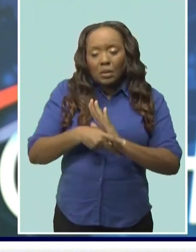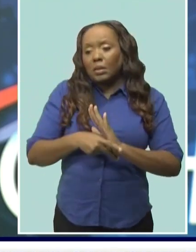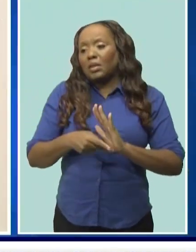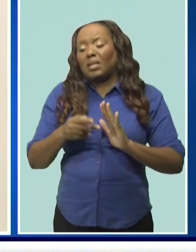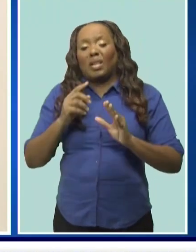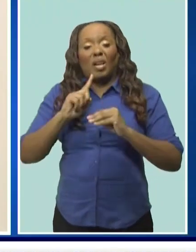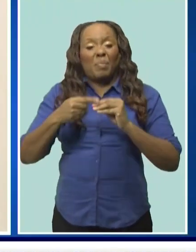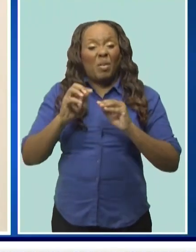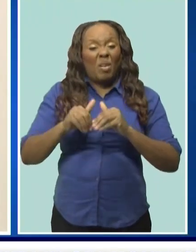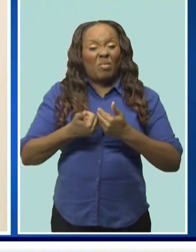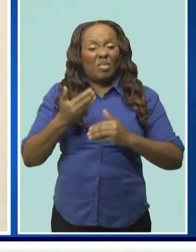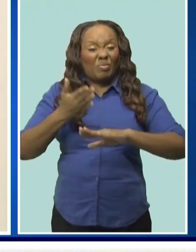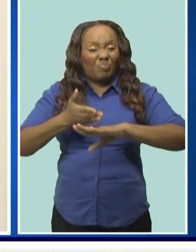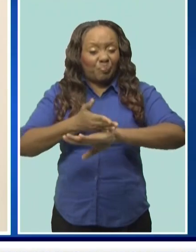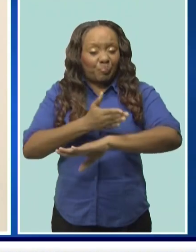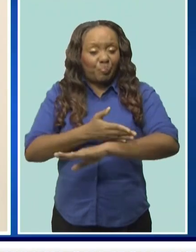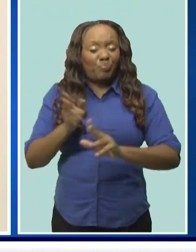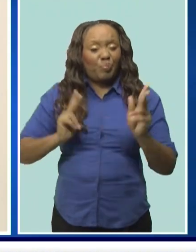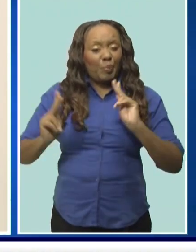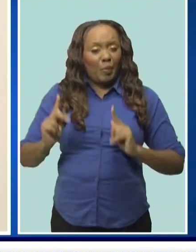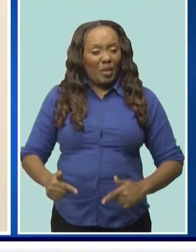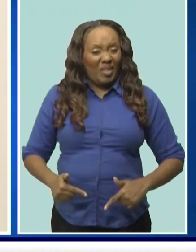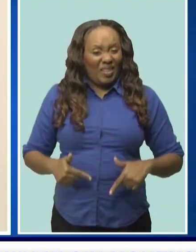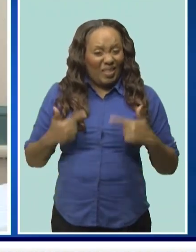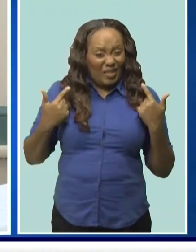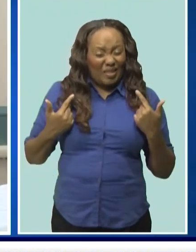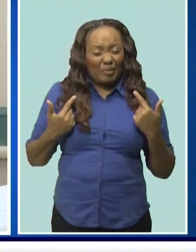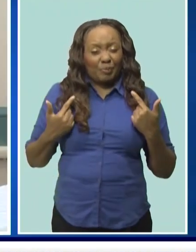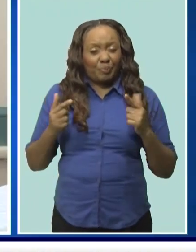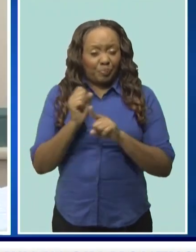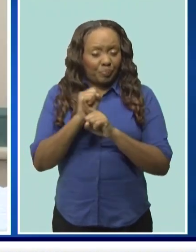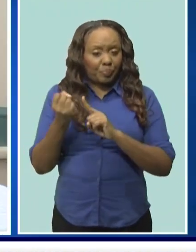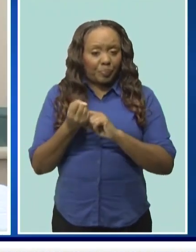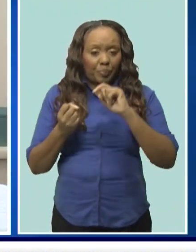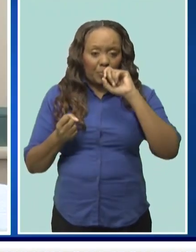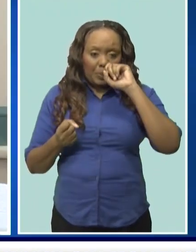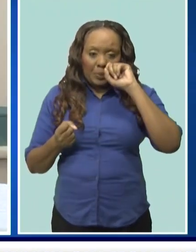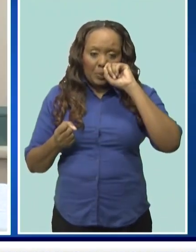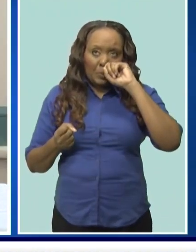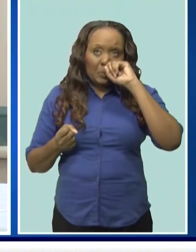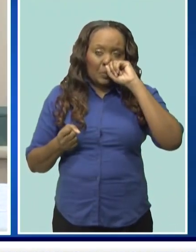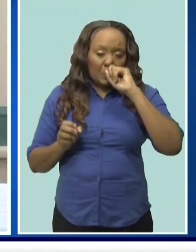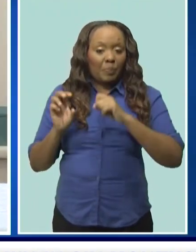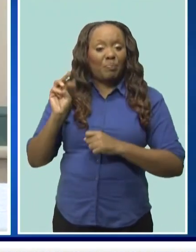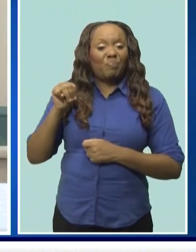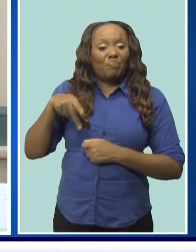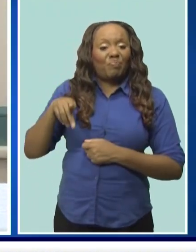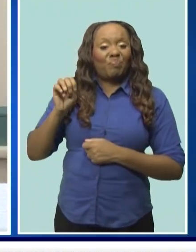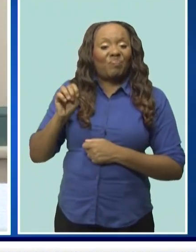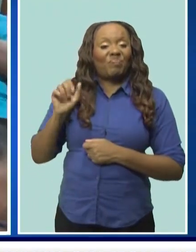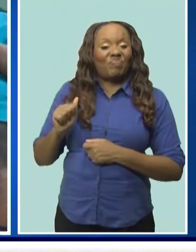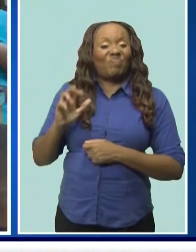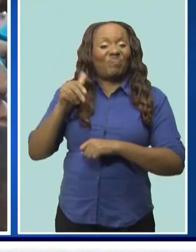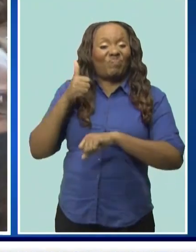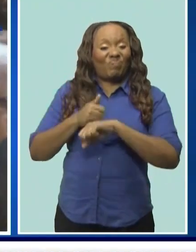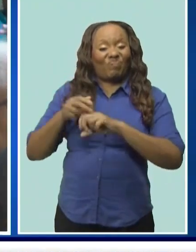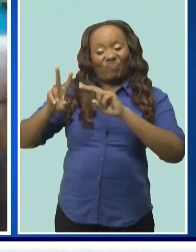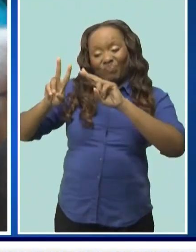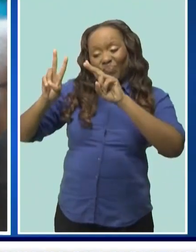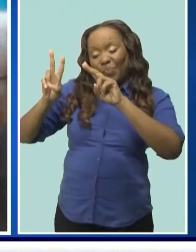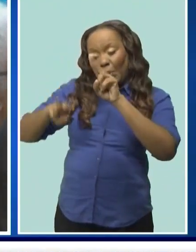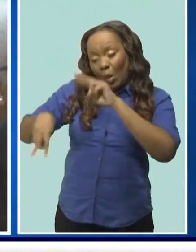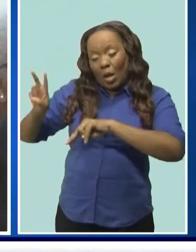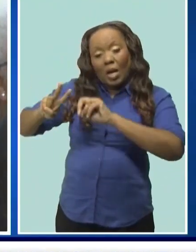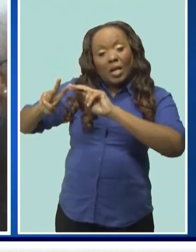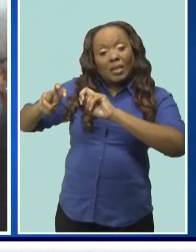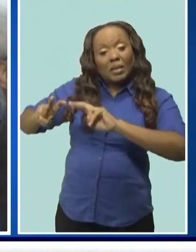conditions. That's because the Ministry of People Empowerment and Elder Affairs has launched the Country Assessment of Living Conditions. The initiative